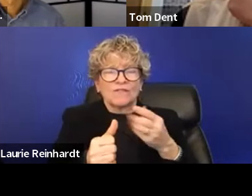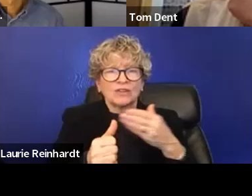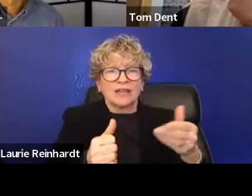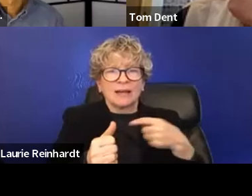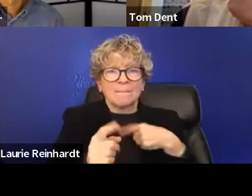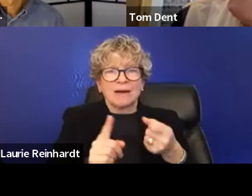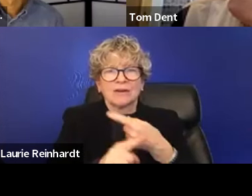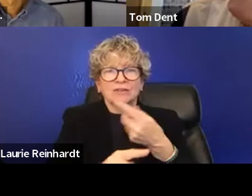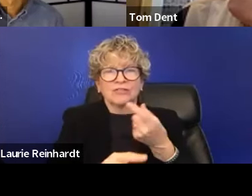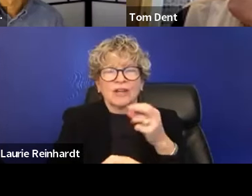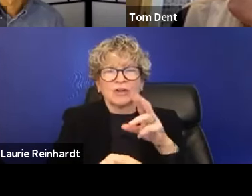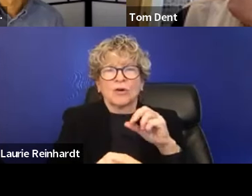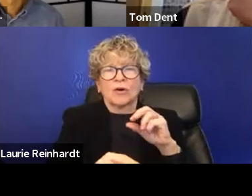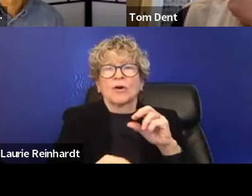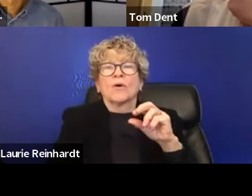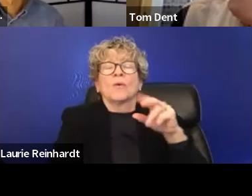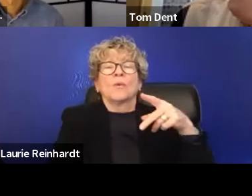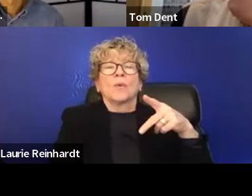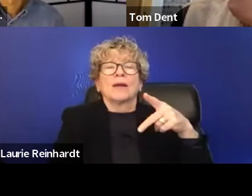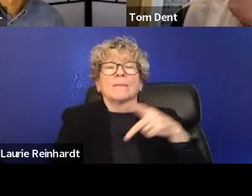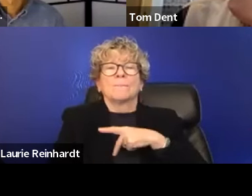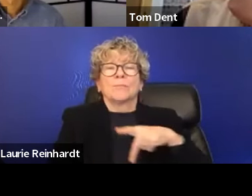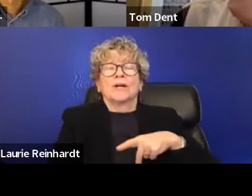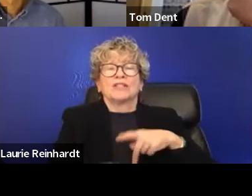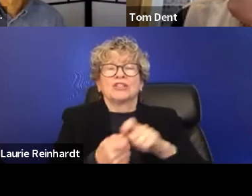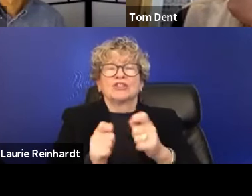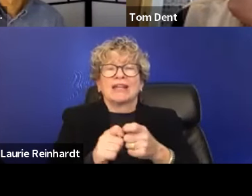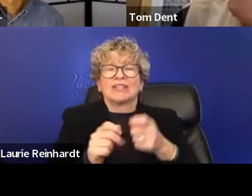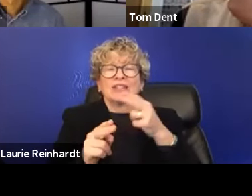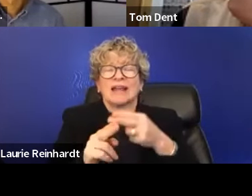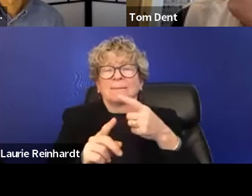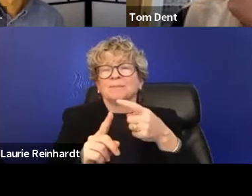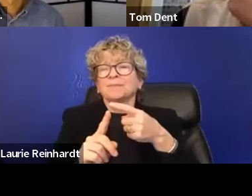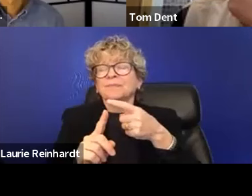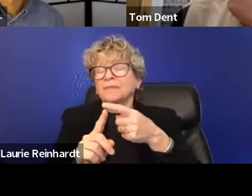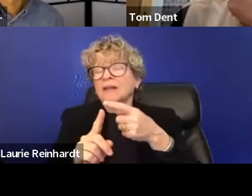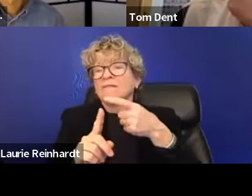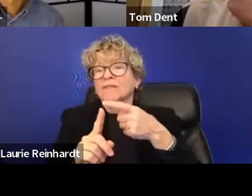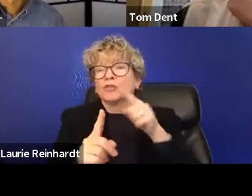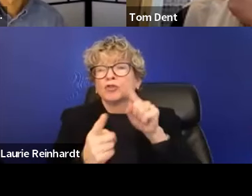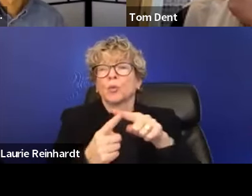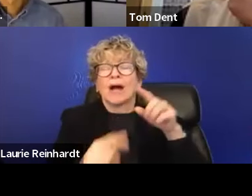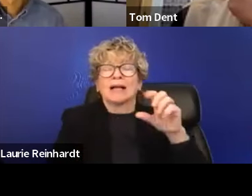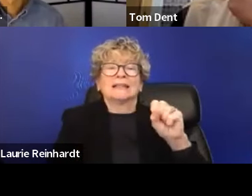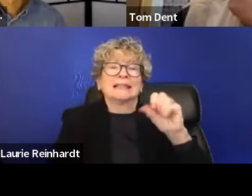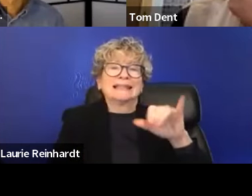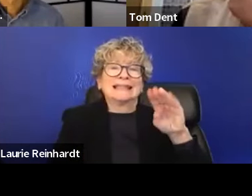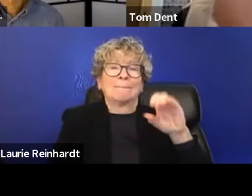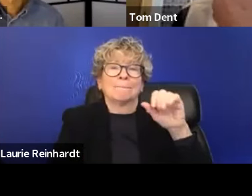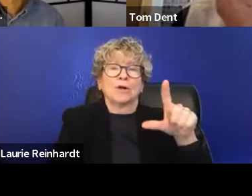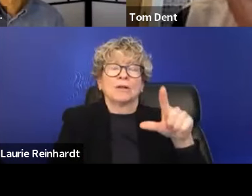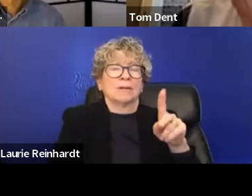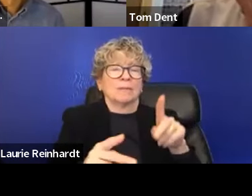when the musical artist Prince changed his name to a symbol. From the mocking media coverage of Prince's gender play, I learned that people